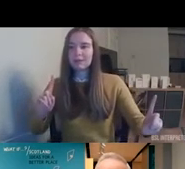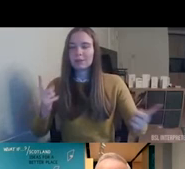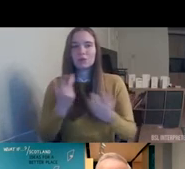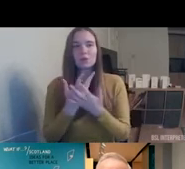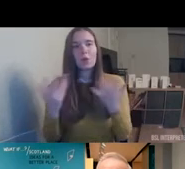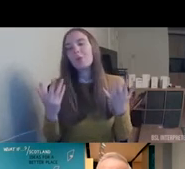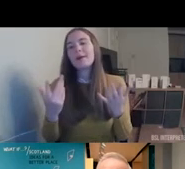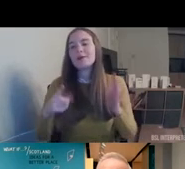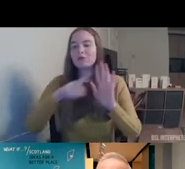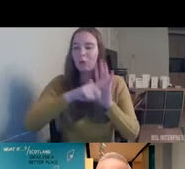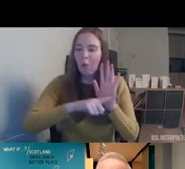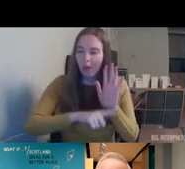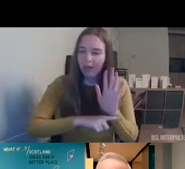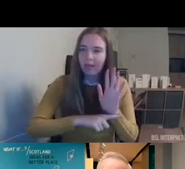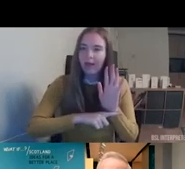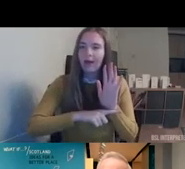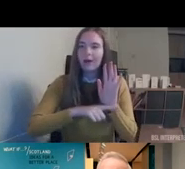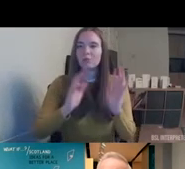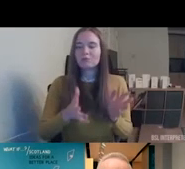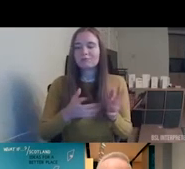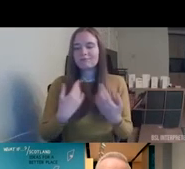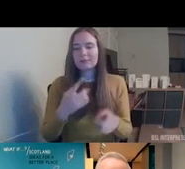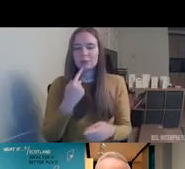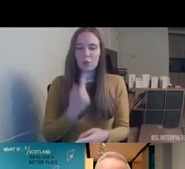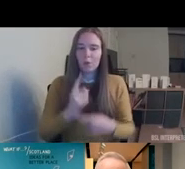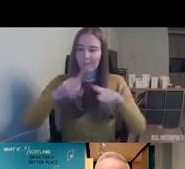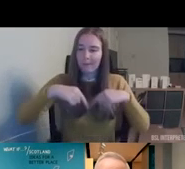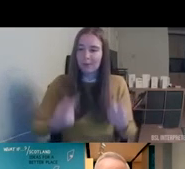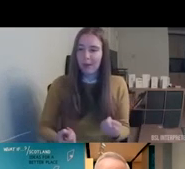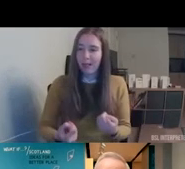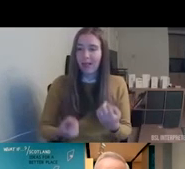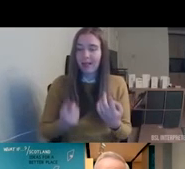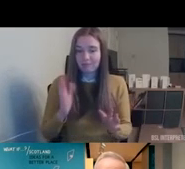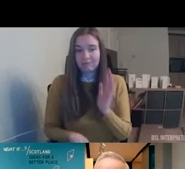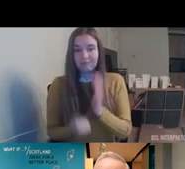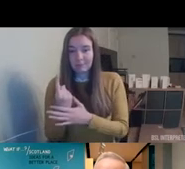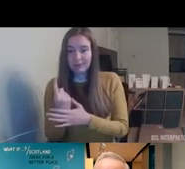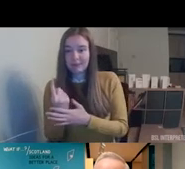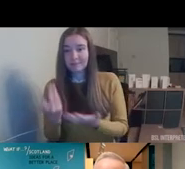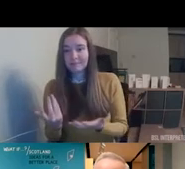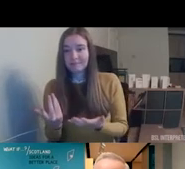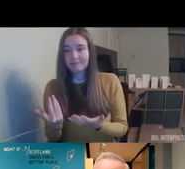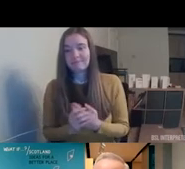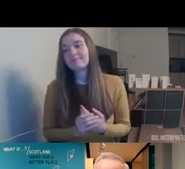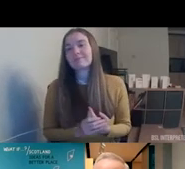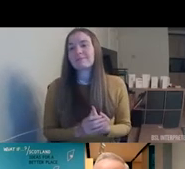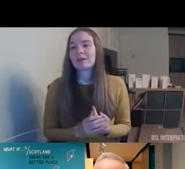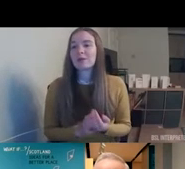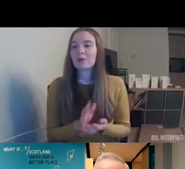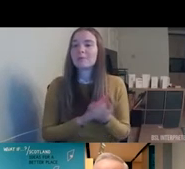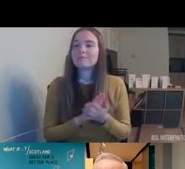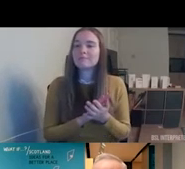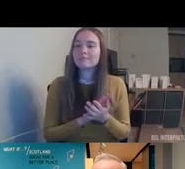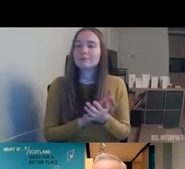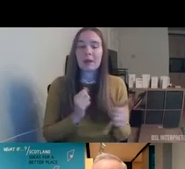and things we've been previously been told are impossible, have actually happened. And so it's perhaps never been a better time to